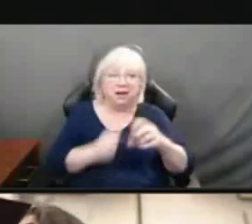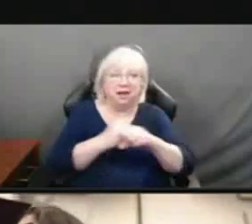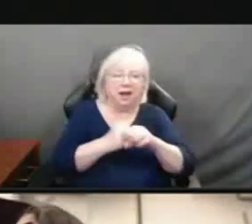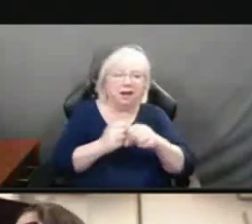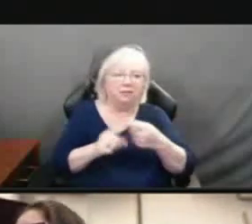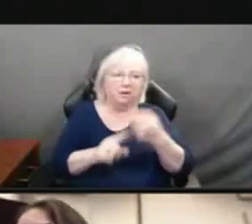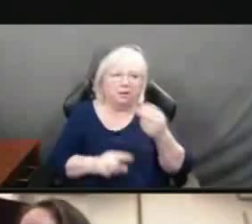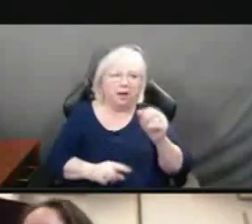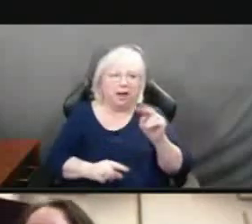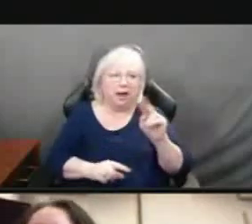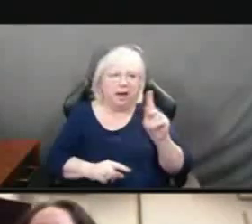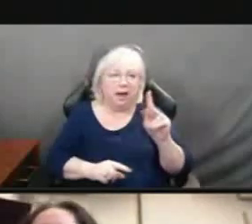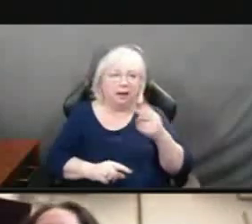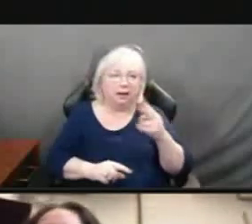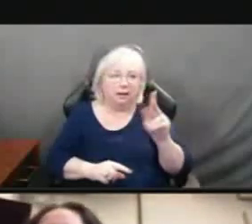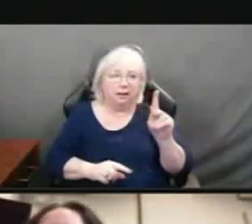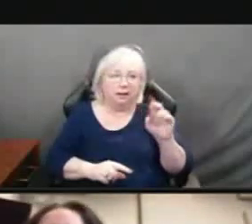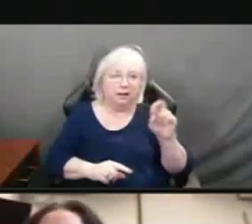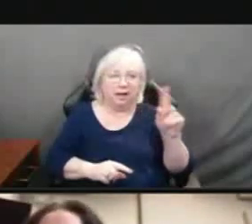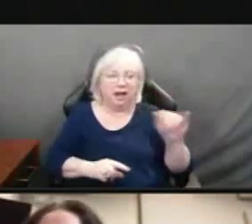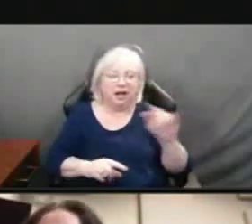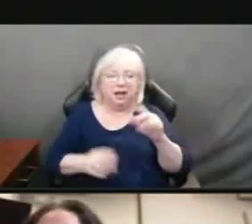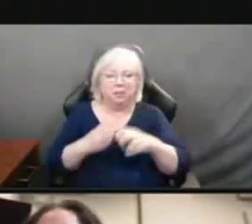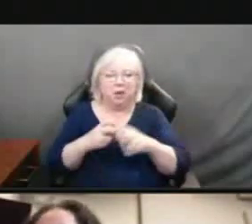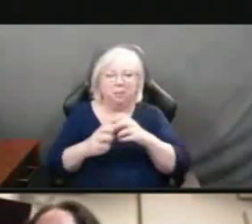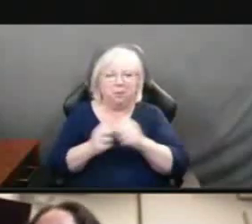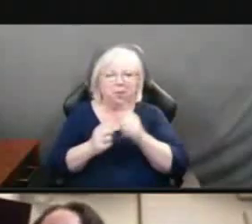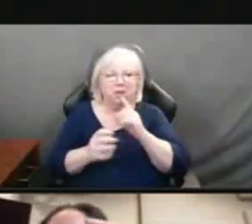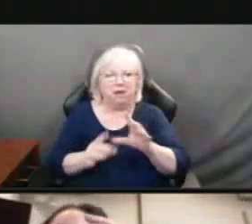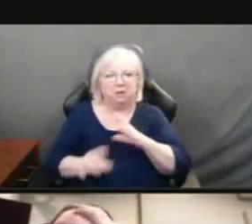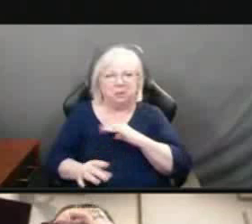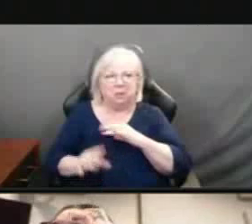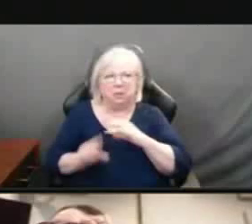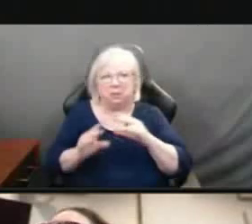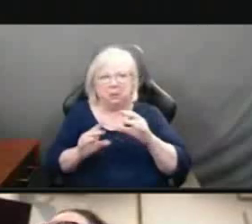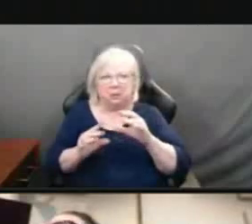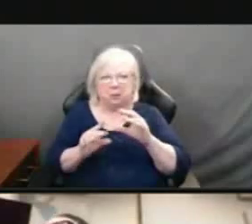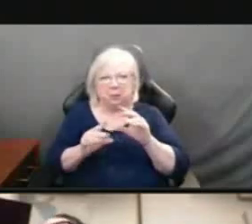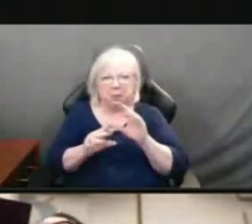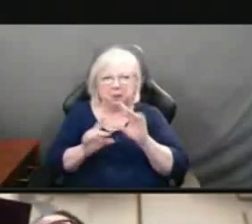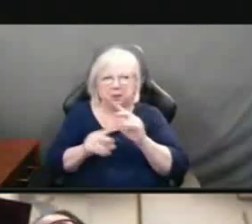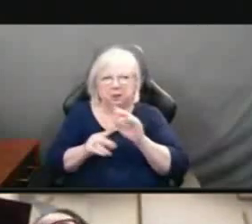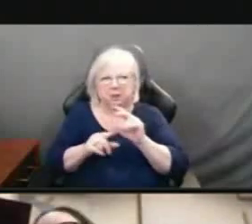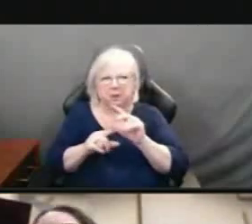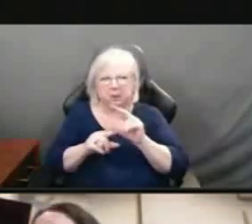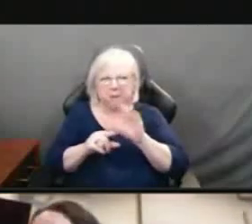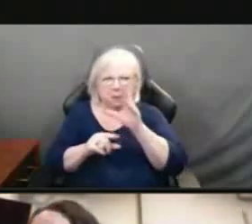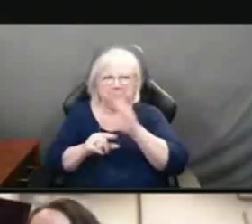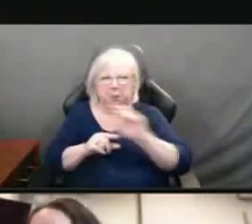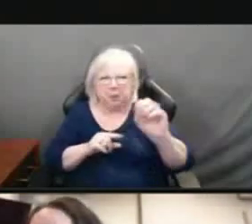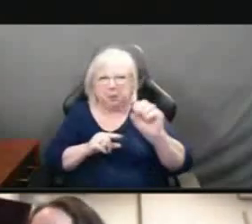Kelly. Problem is with these slick ads is they're deceptive. They're not real